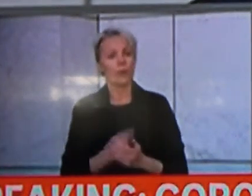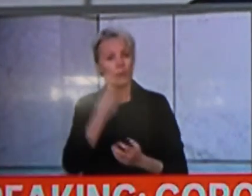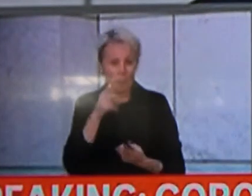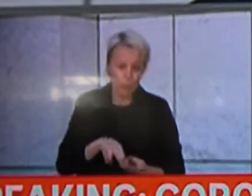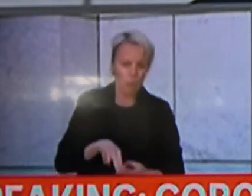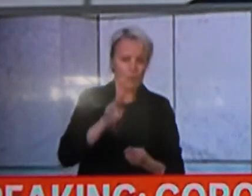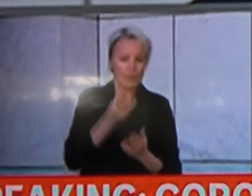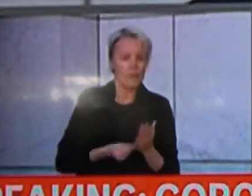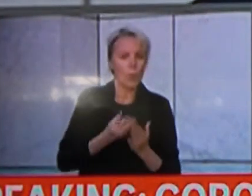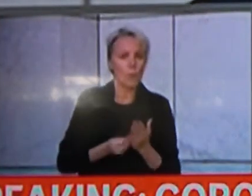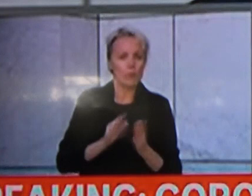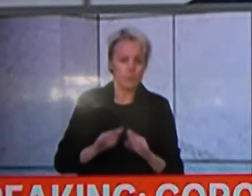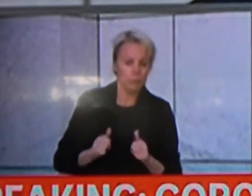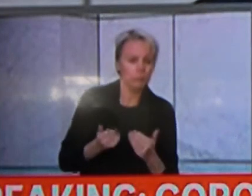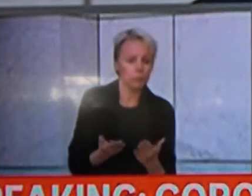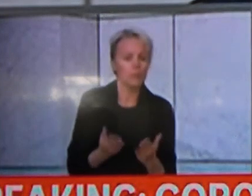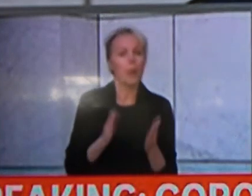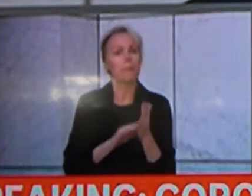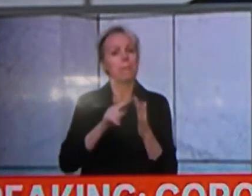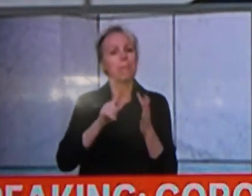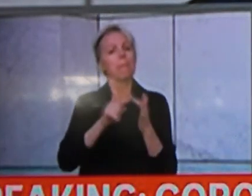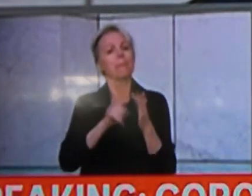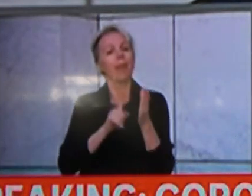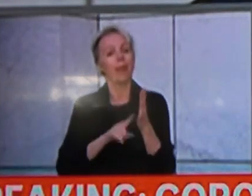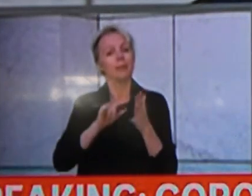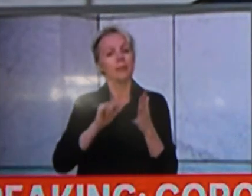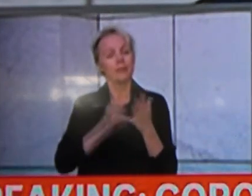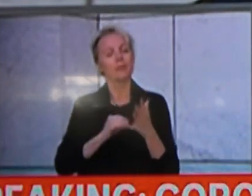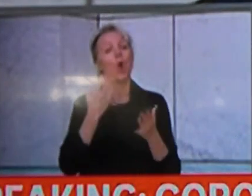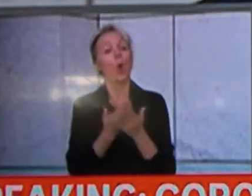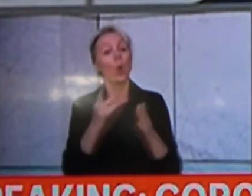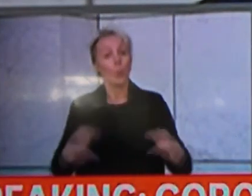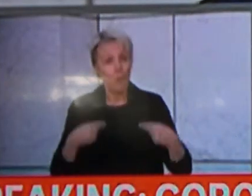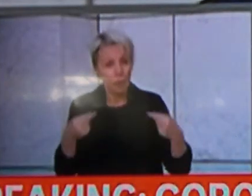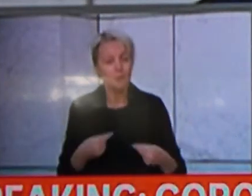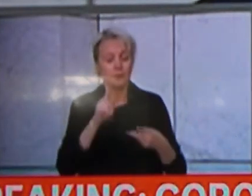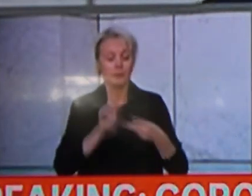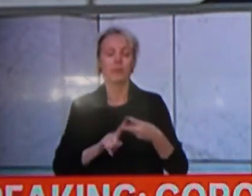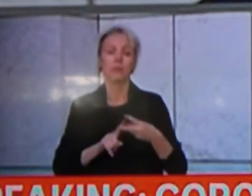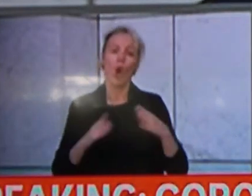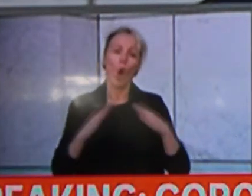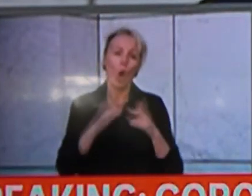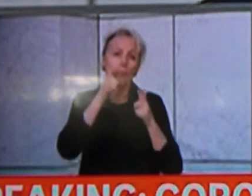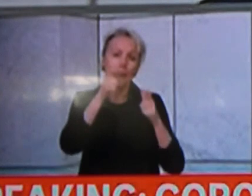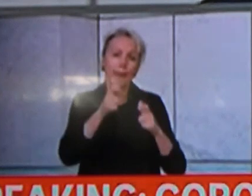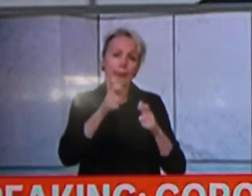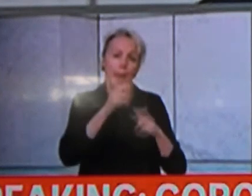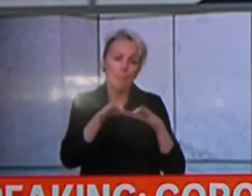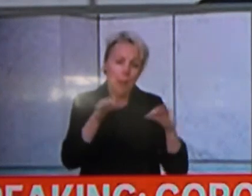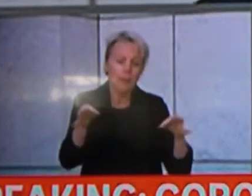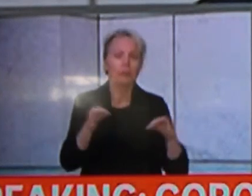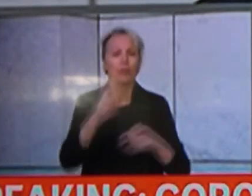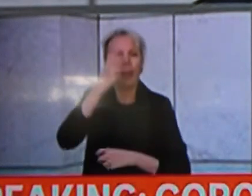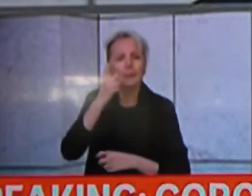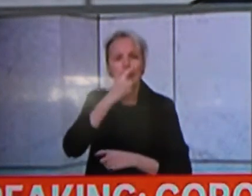the resources going to things like Meals and Wills and things of that nature to support those on home care packages, the elderly and so on, who are very